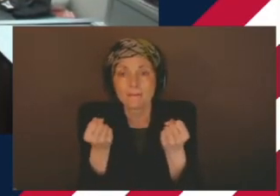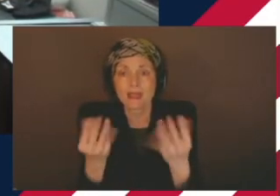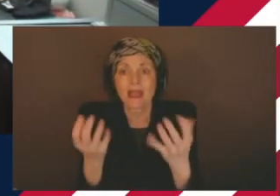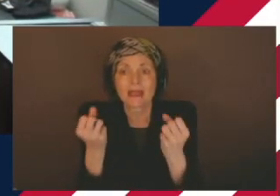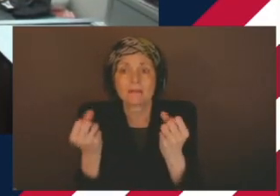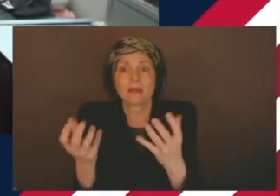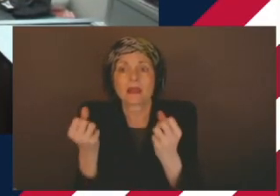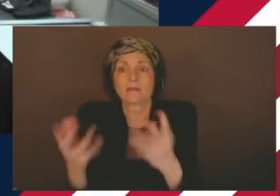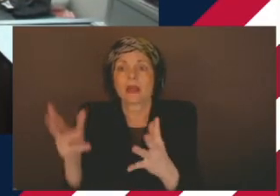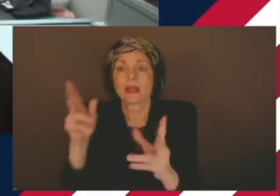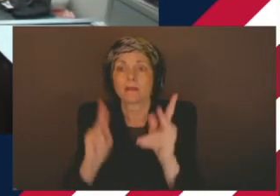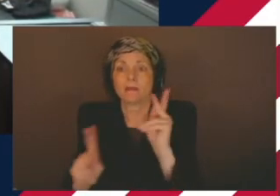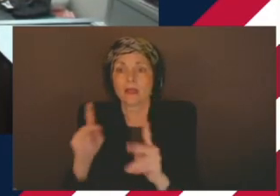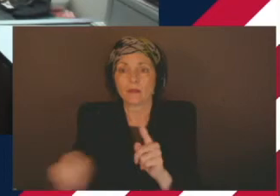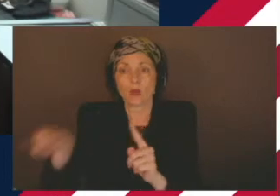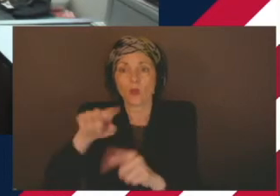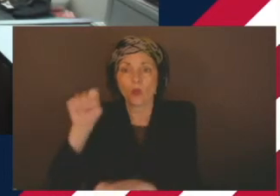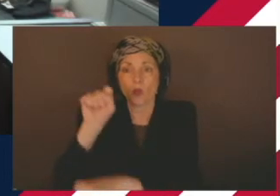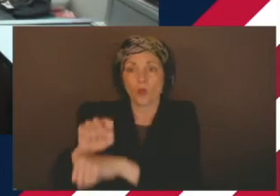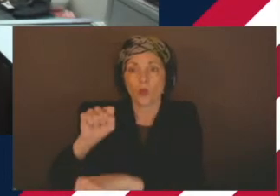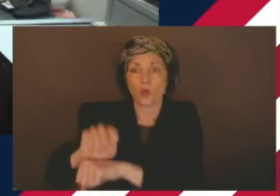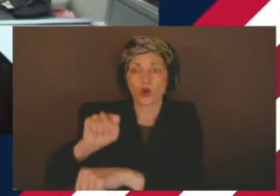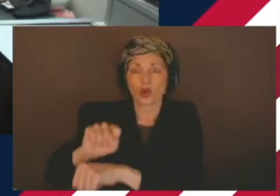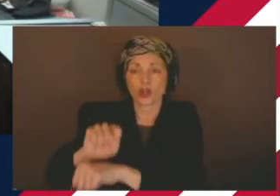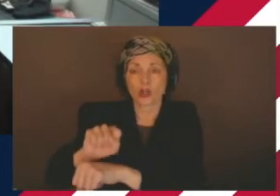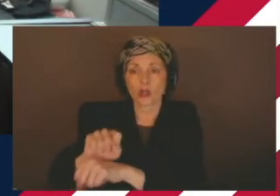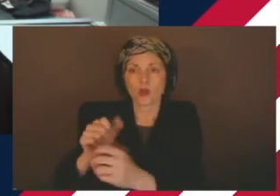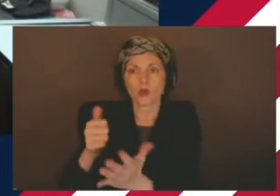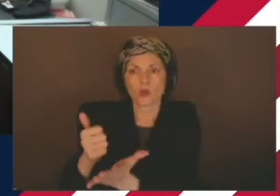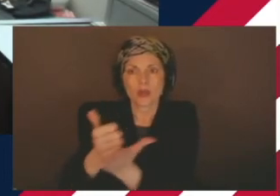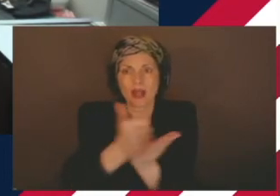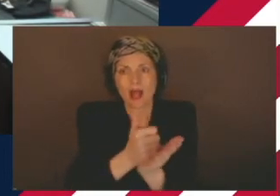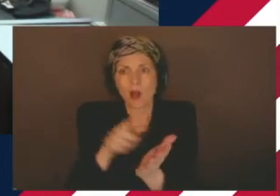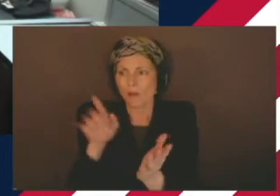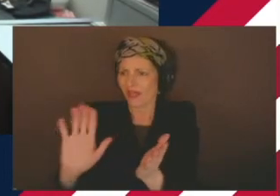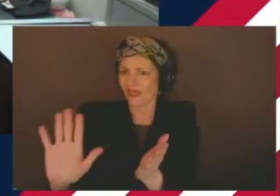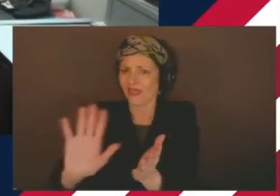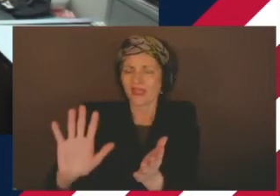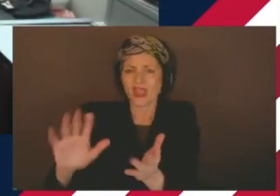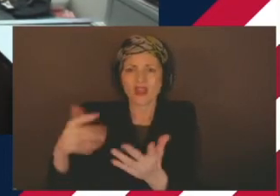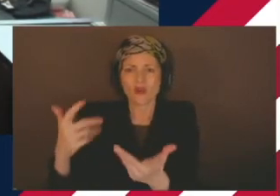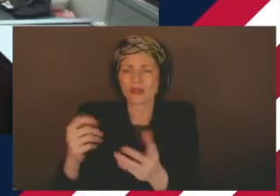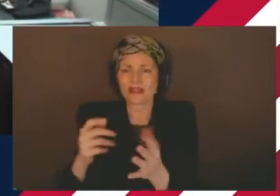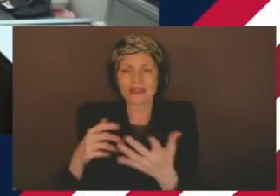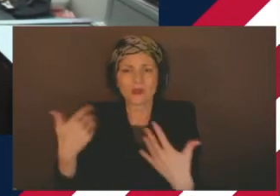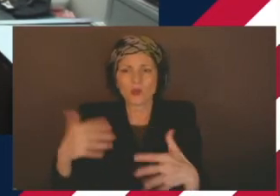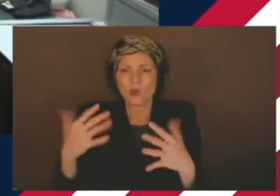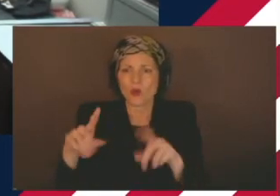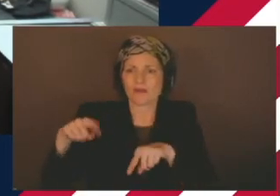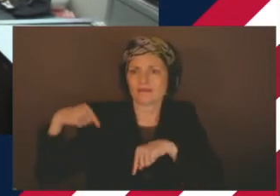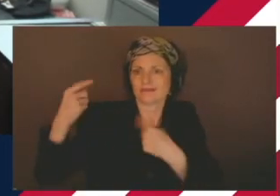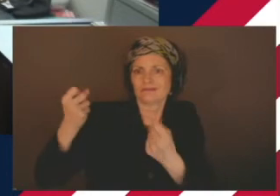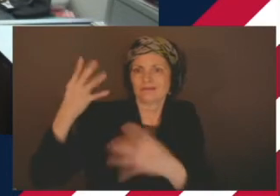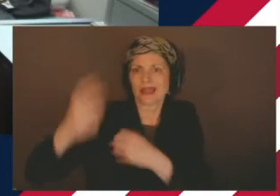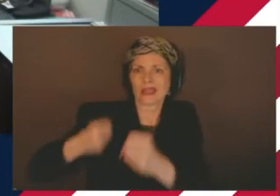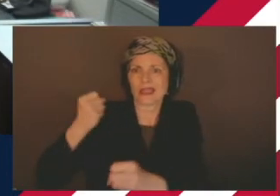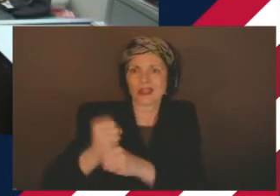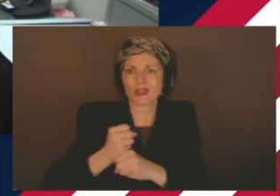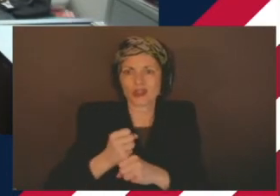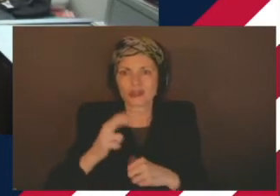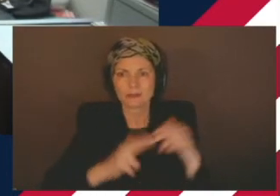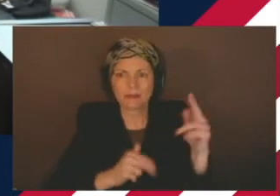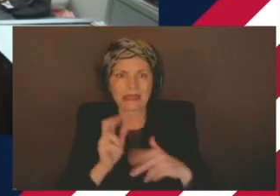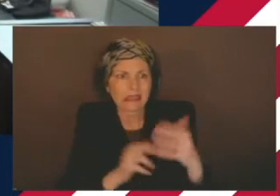frontline providers and organizations that have spent decades building trust in their own communities.